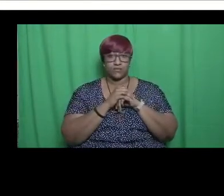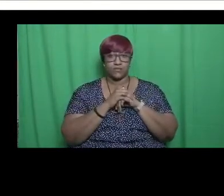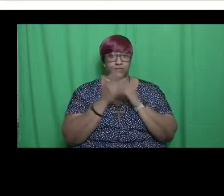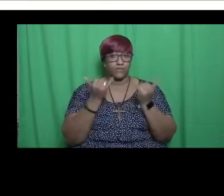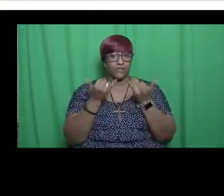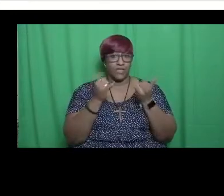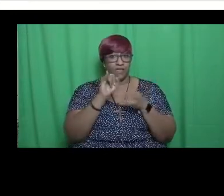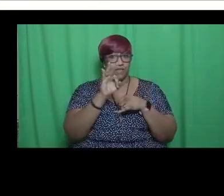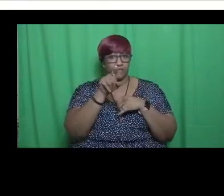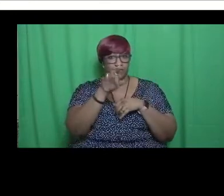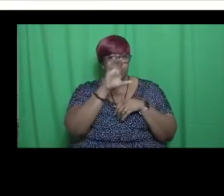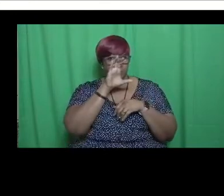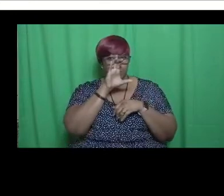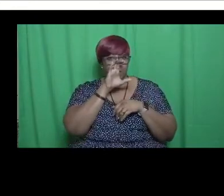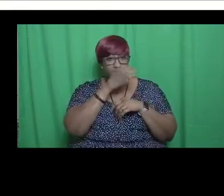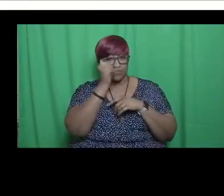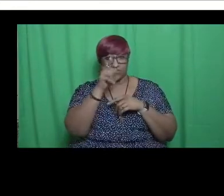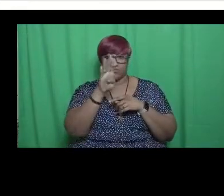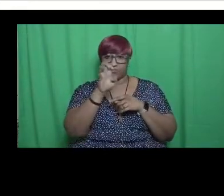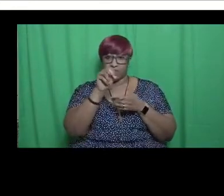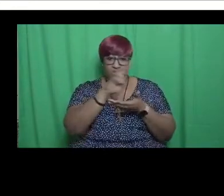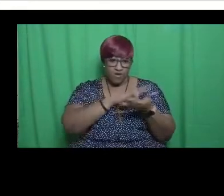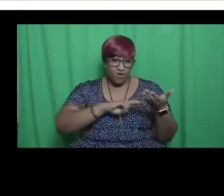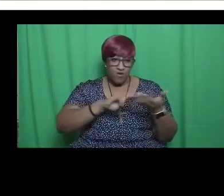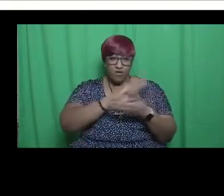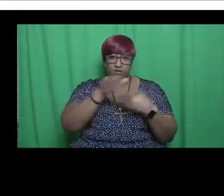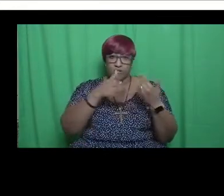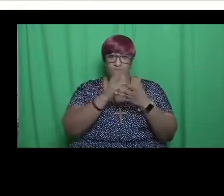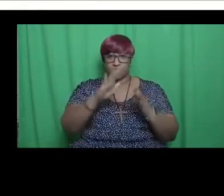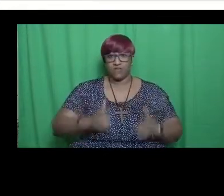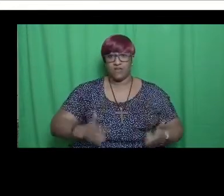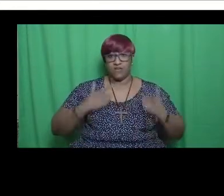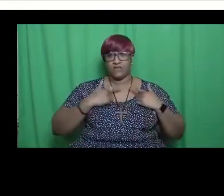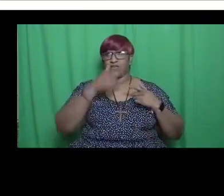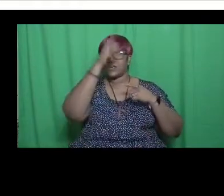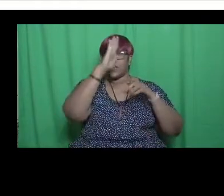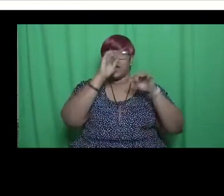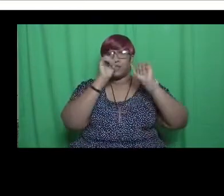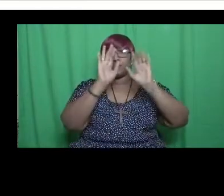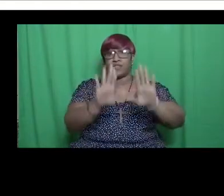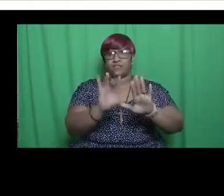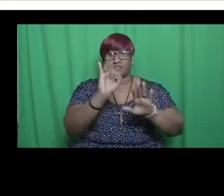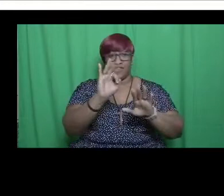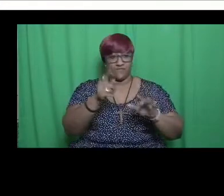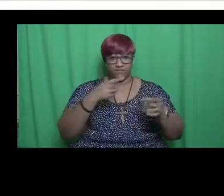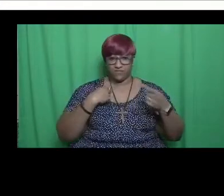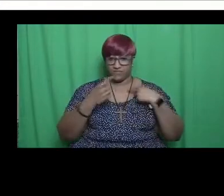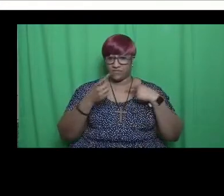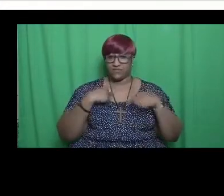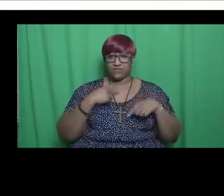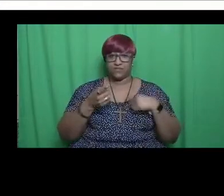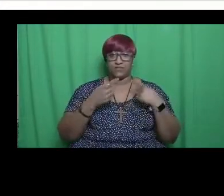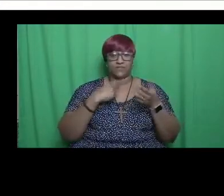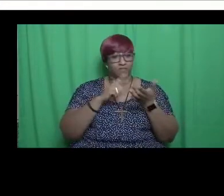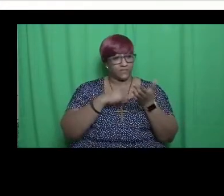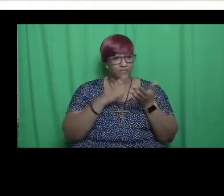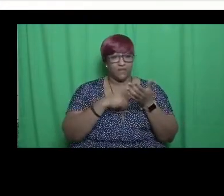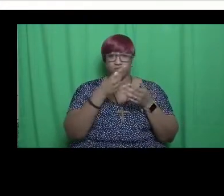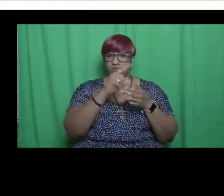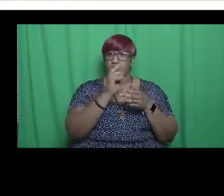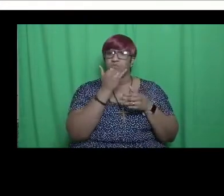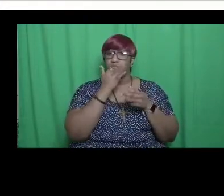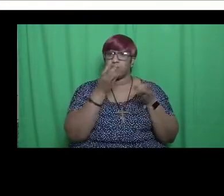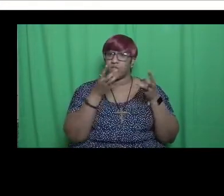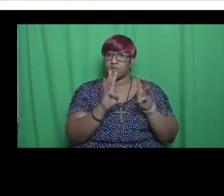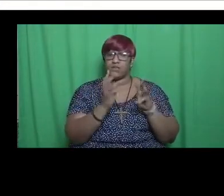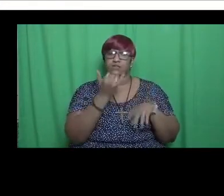Now, if you watching me and you've been all holy all your life, God bless you. But if you like some of us, we've been sometimes going the wrong way